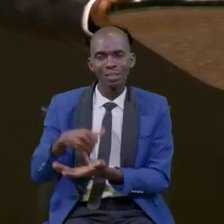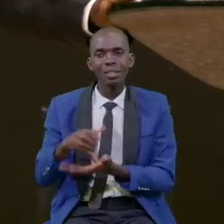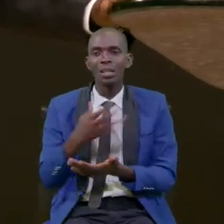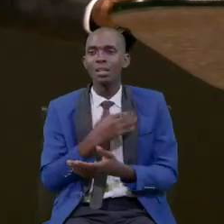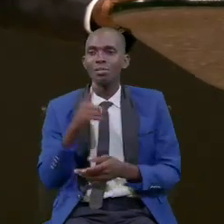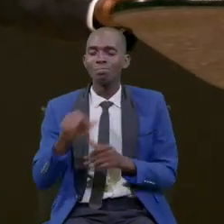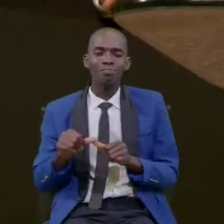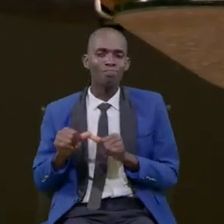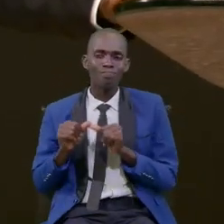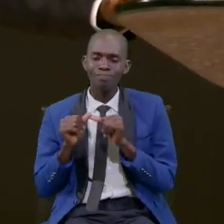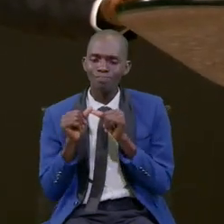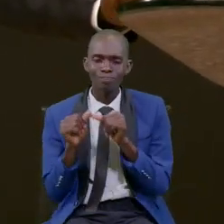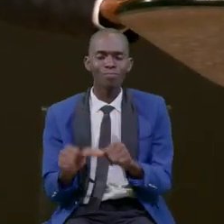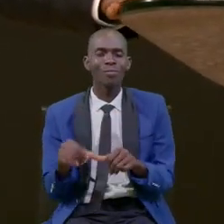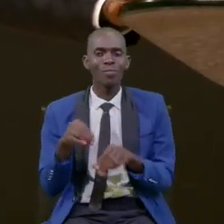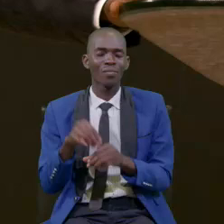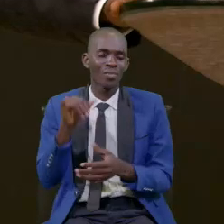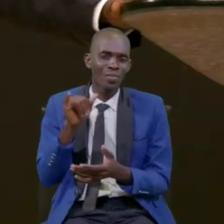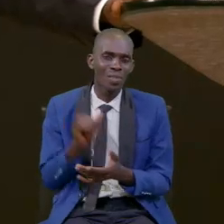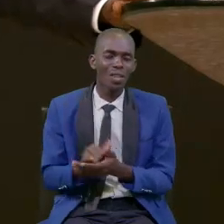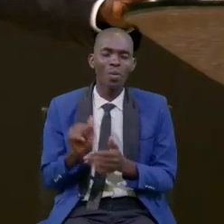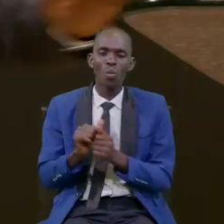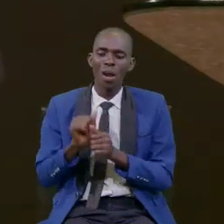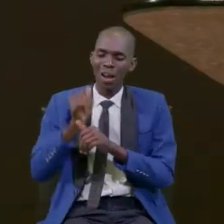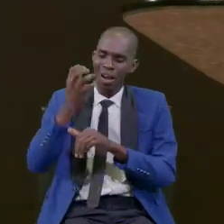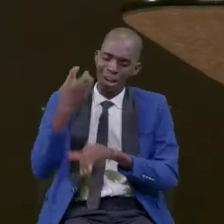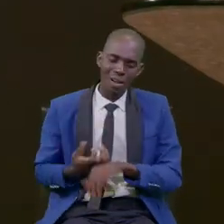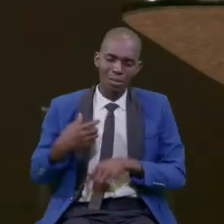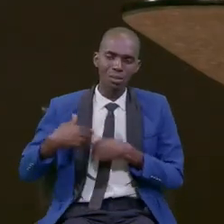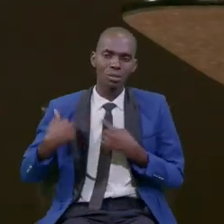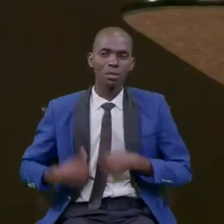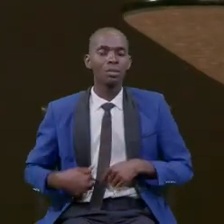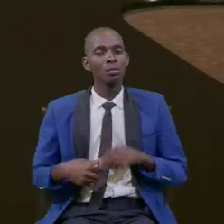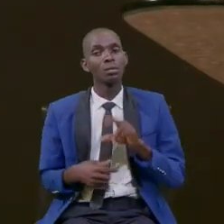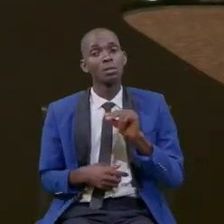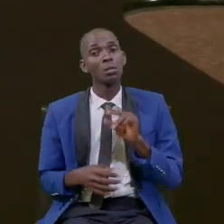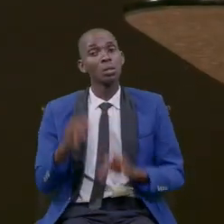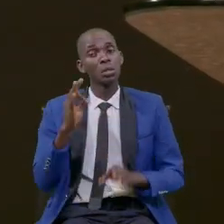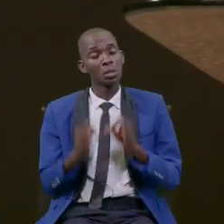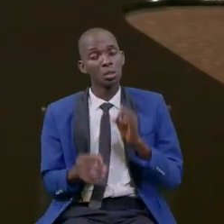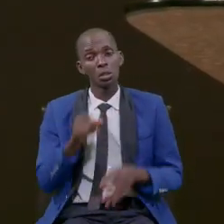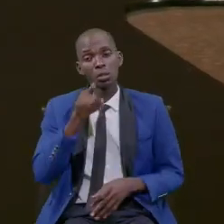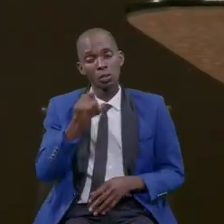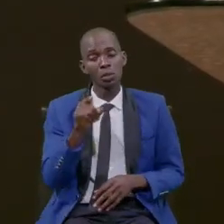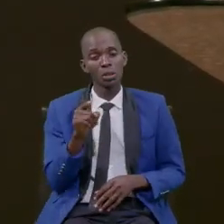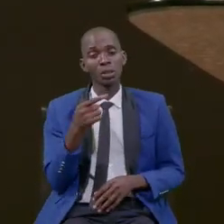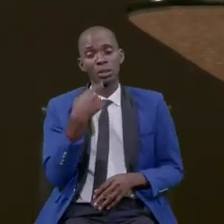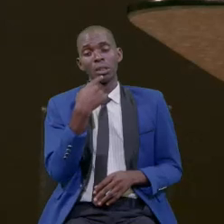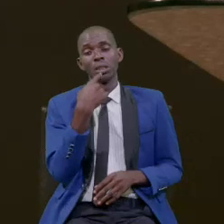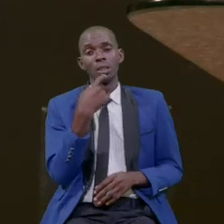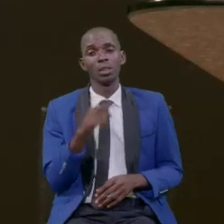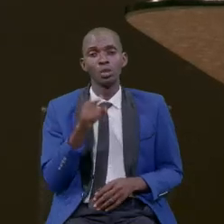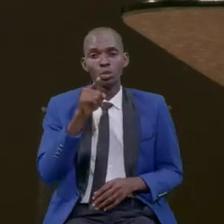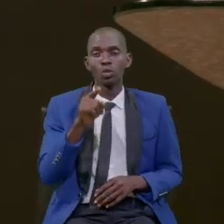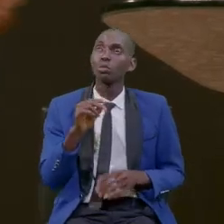do that with a hardened heart. It says, if you claim to belong to